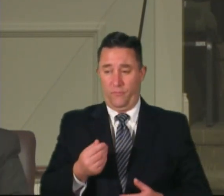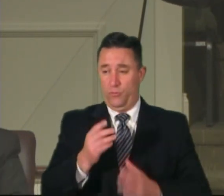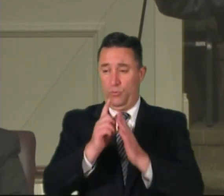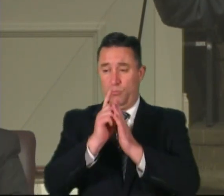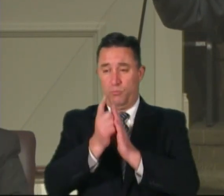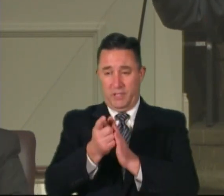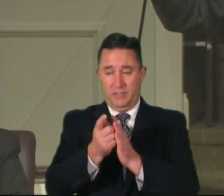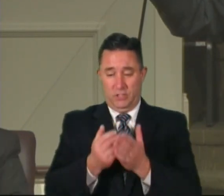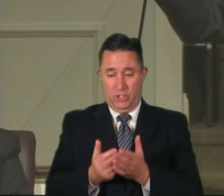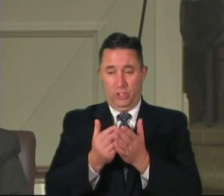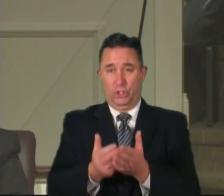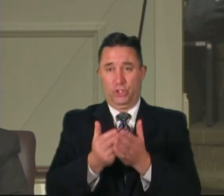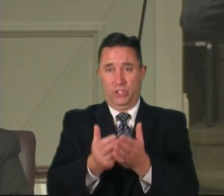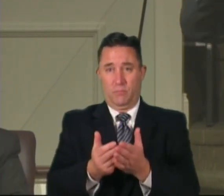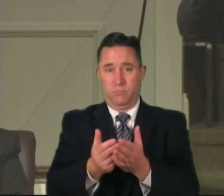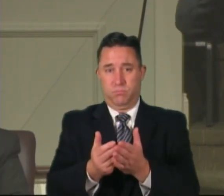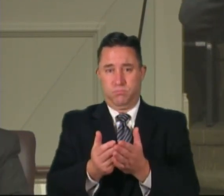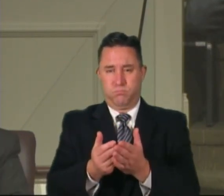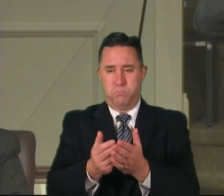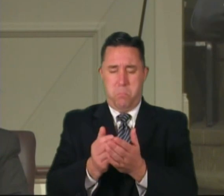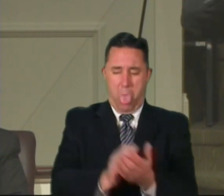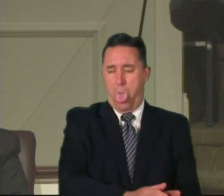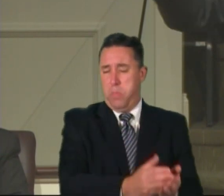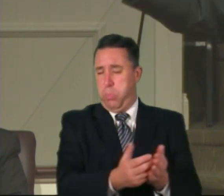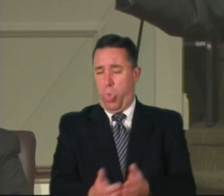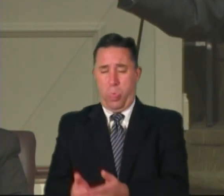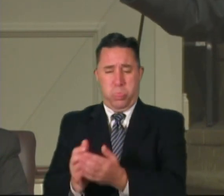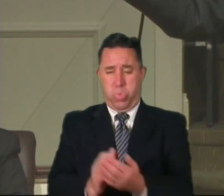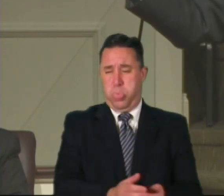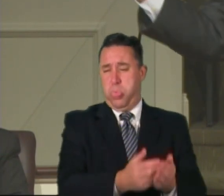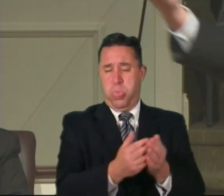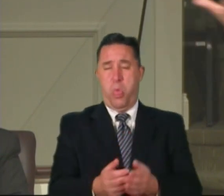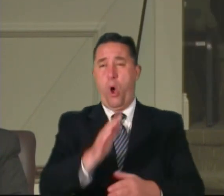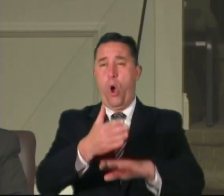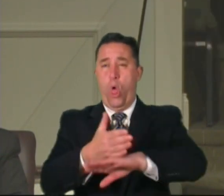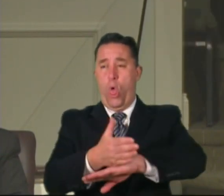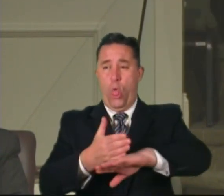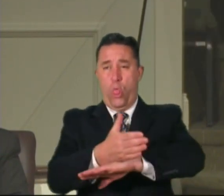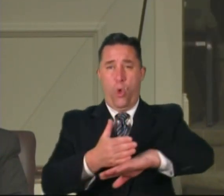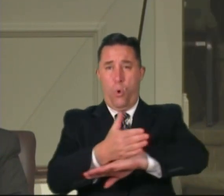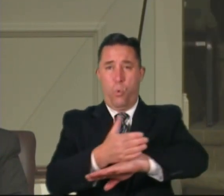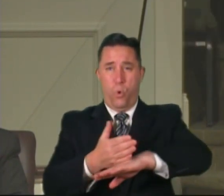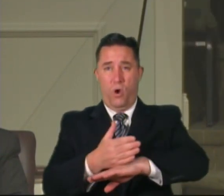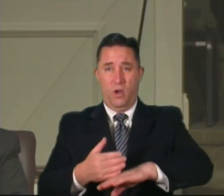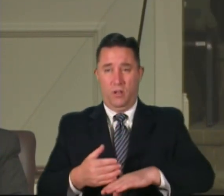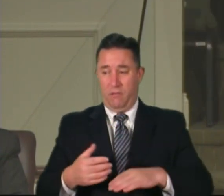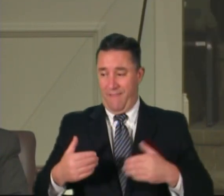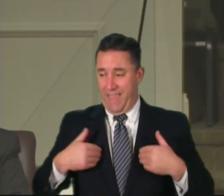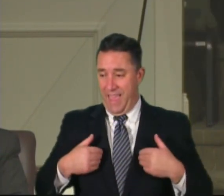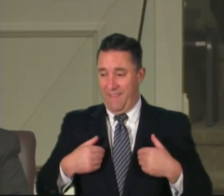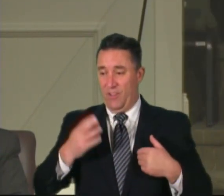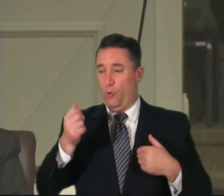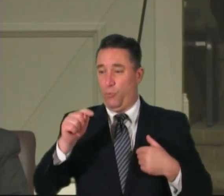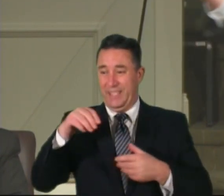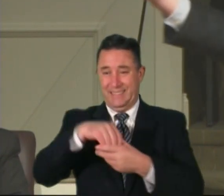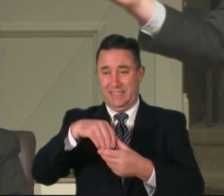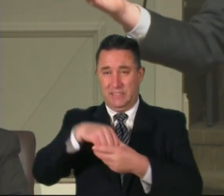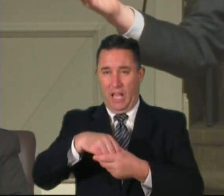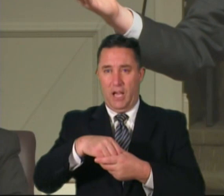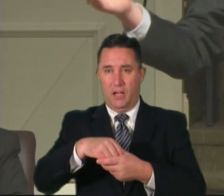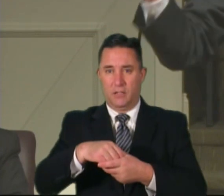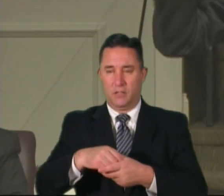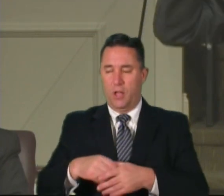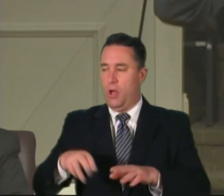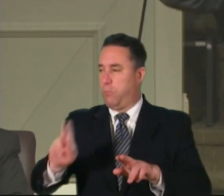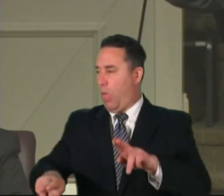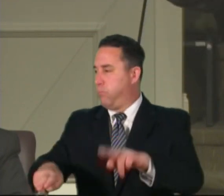minutes, that ship was going to be battered and all those planks that kept that wheat inside there were going to be all over